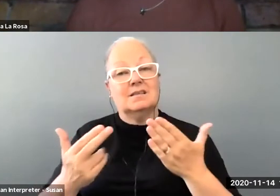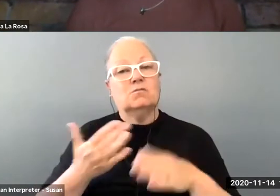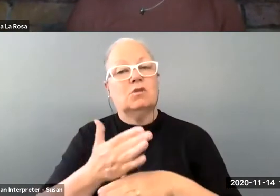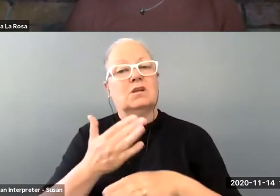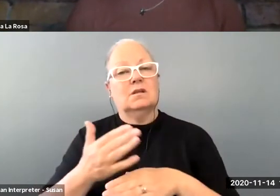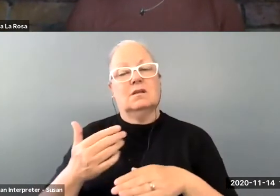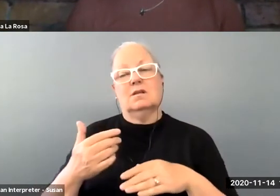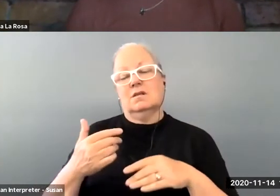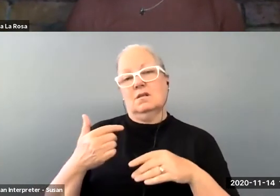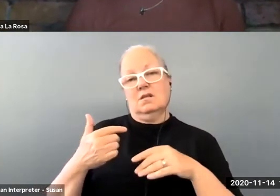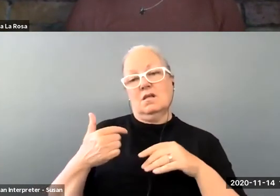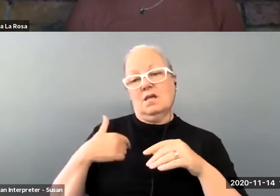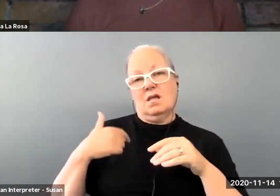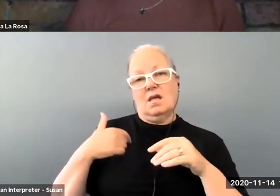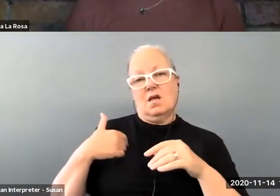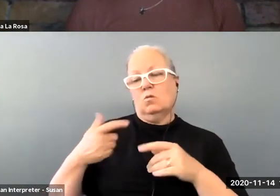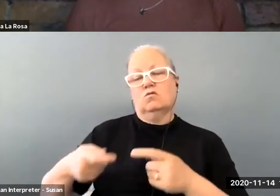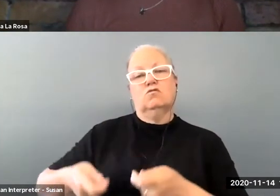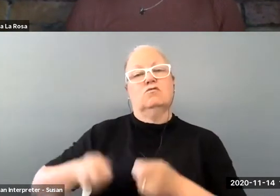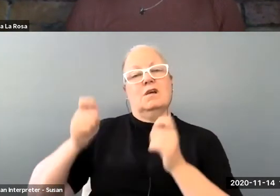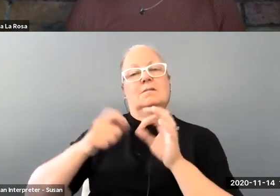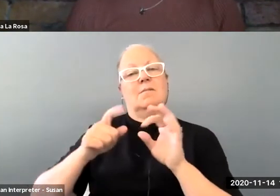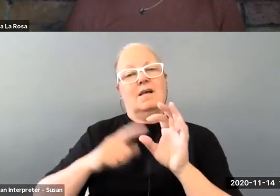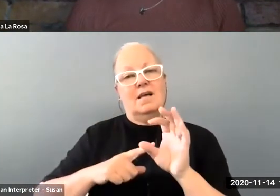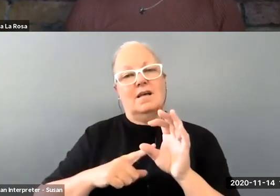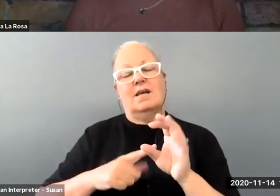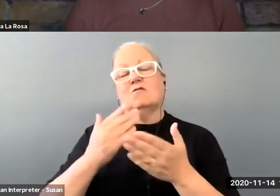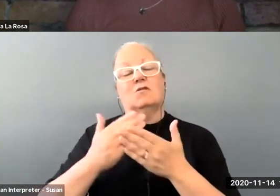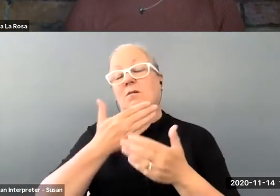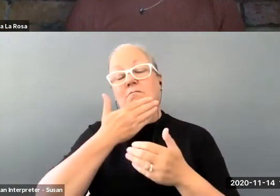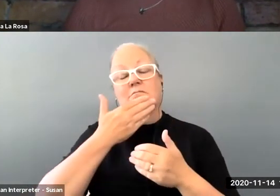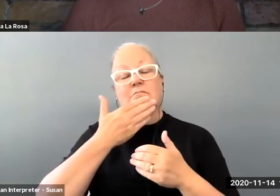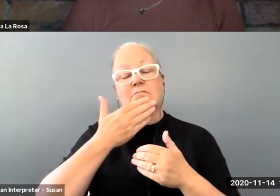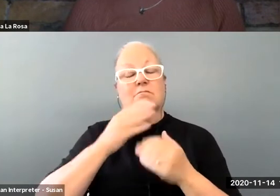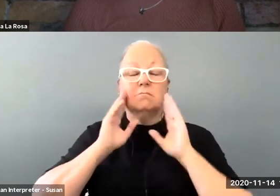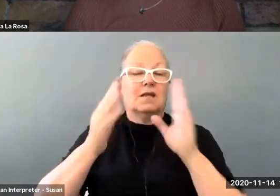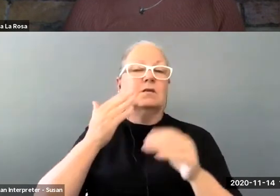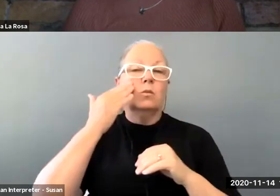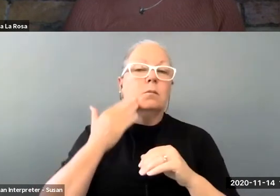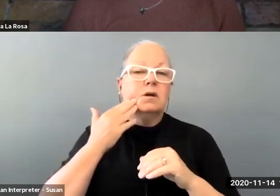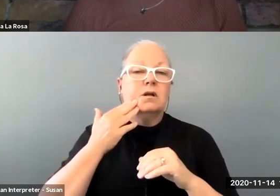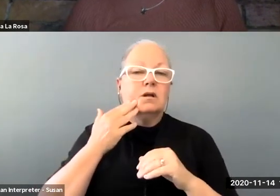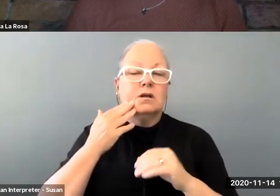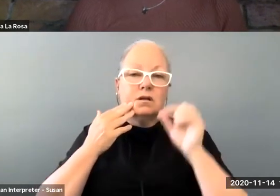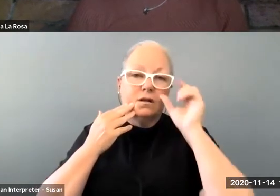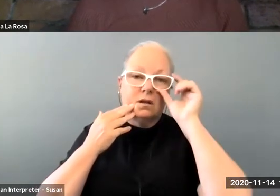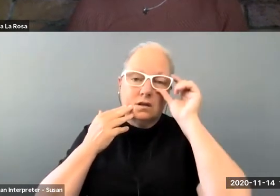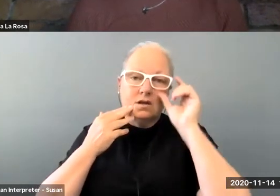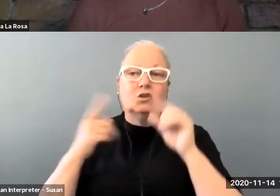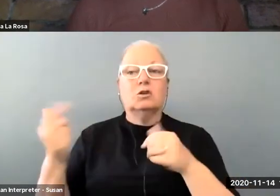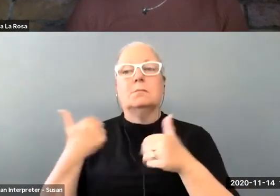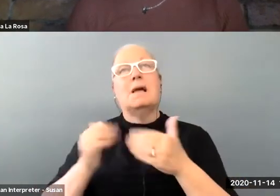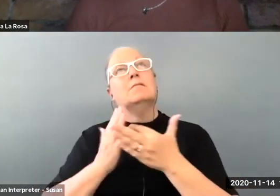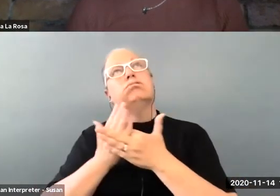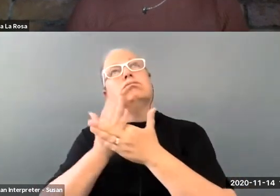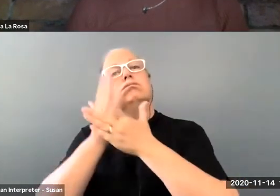raised by a very impressive woman who broke a lot of glass ceilings